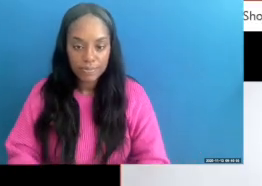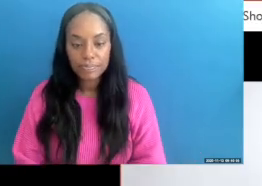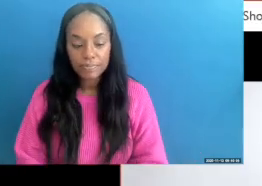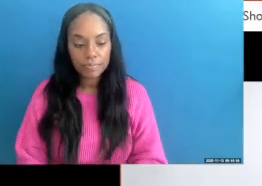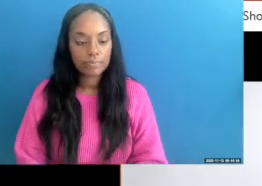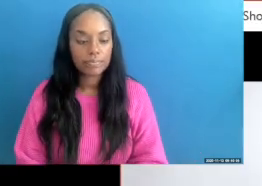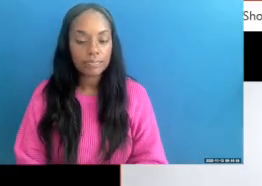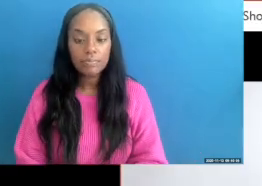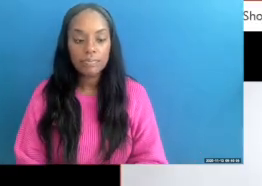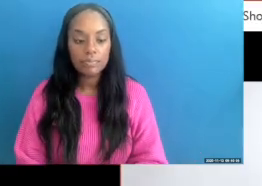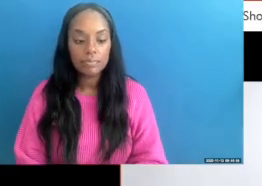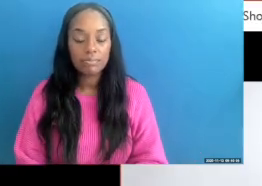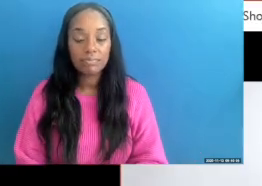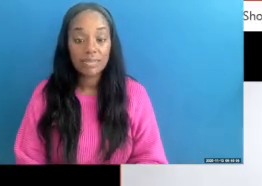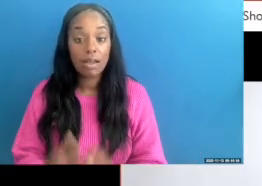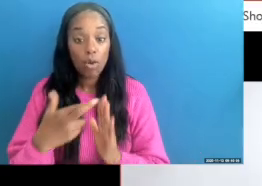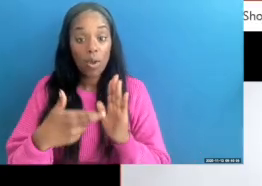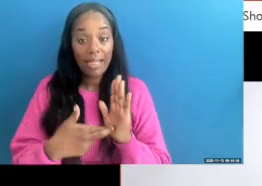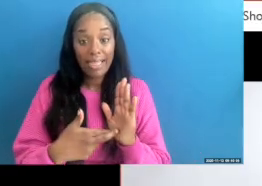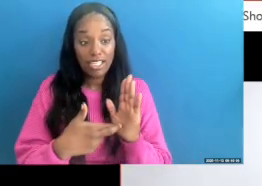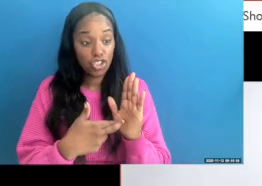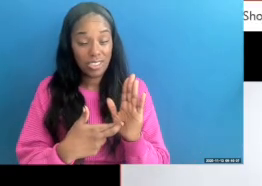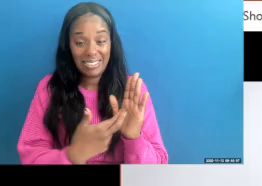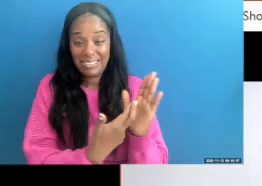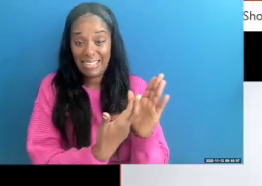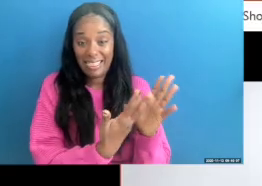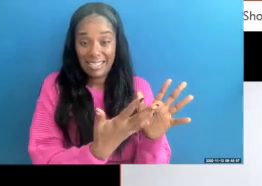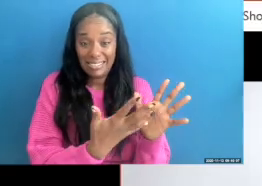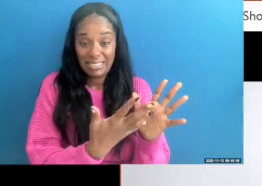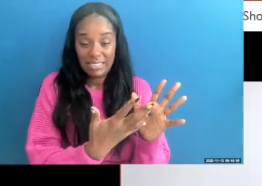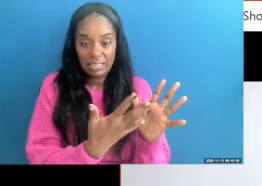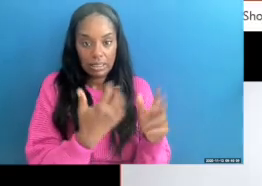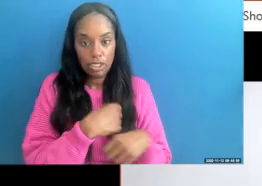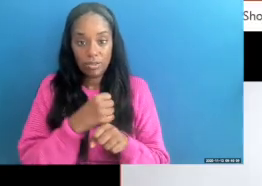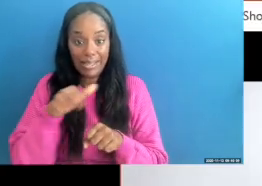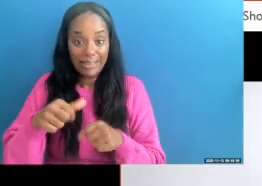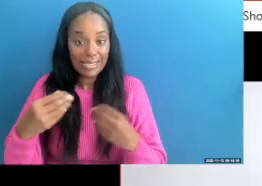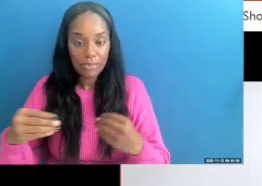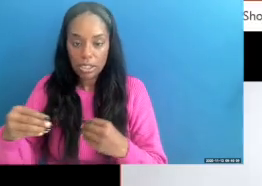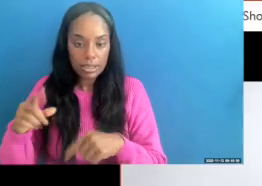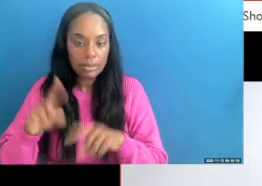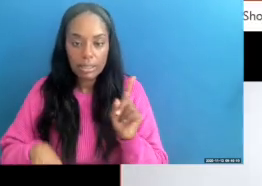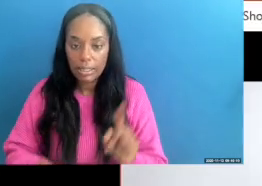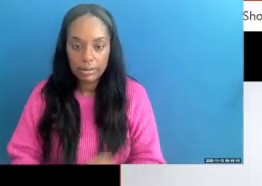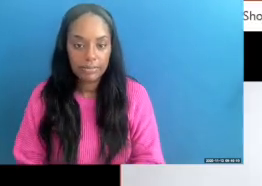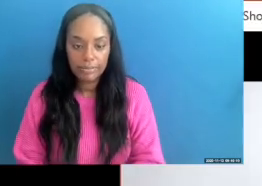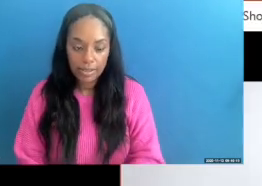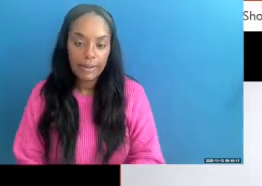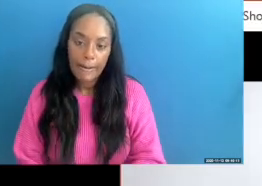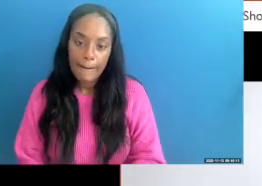I don't believe that regulations by themselves can create these markets.